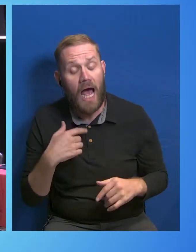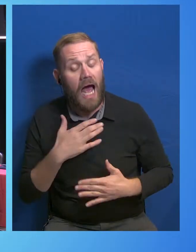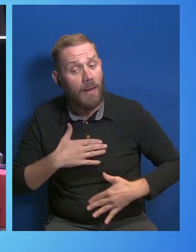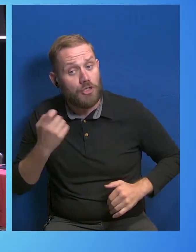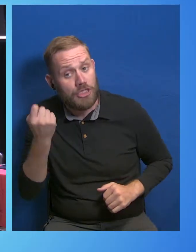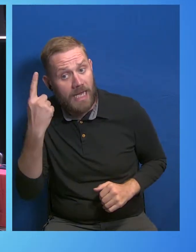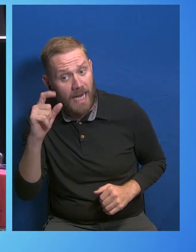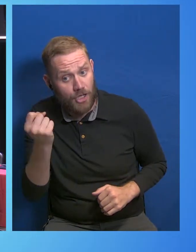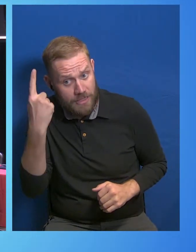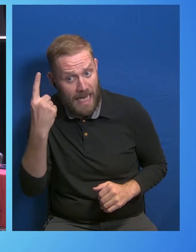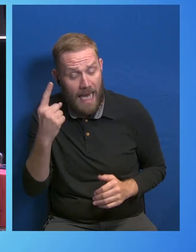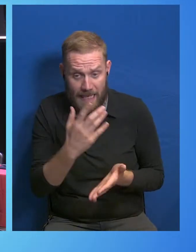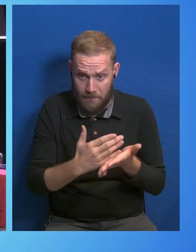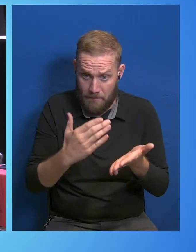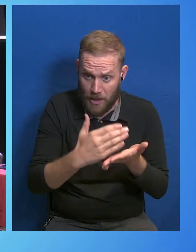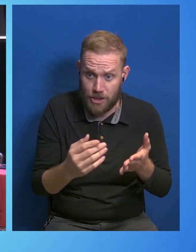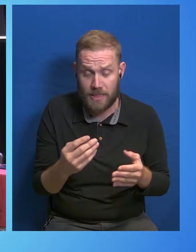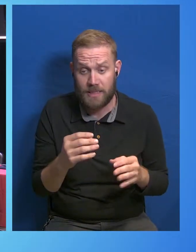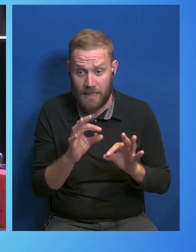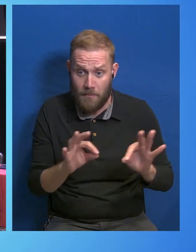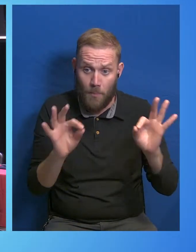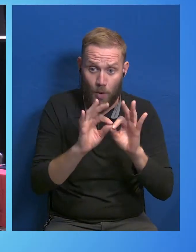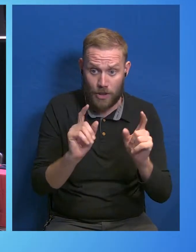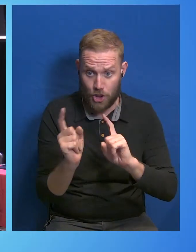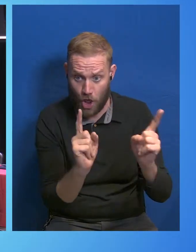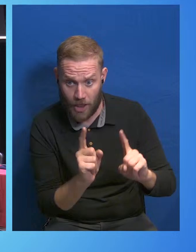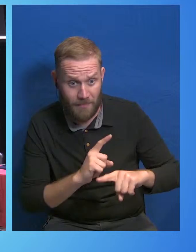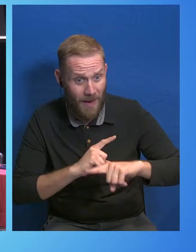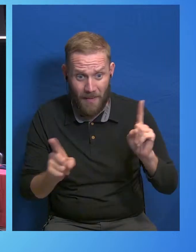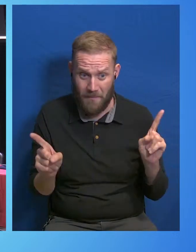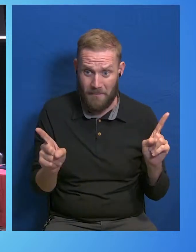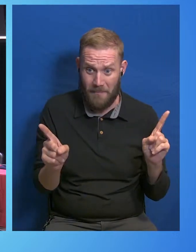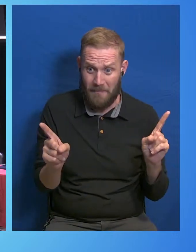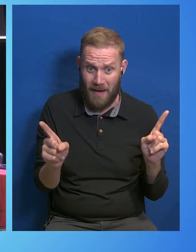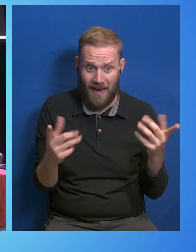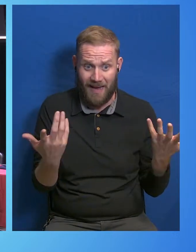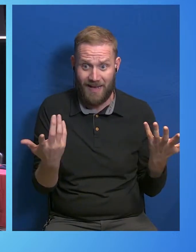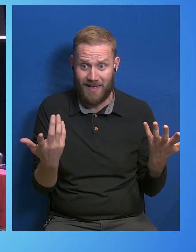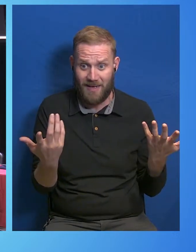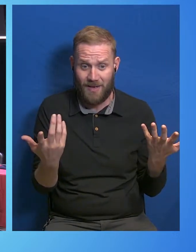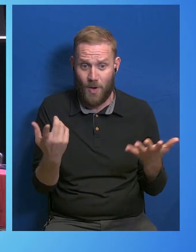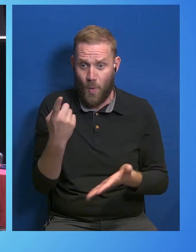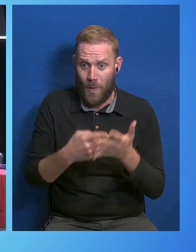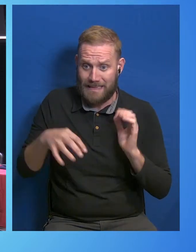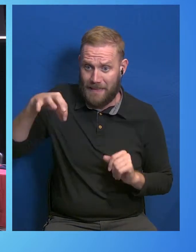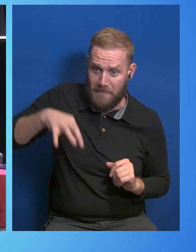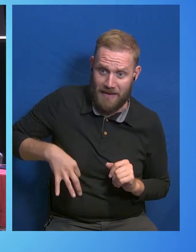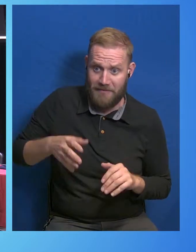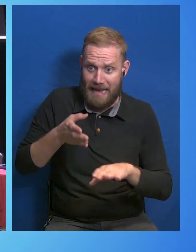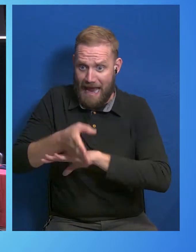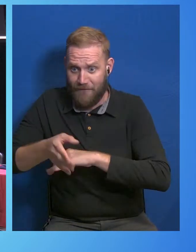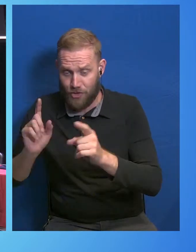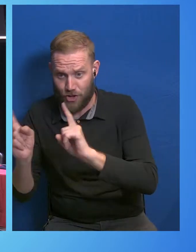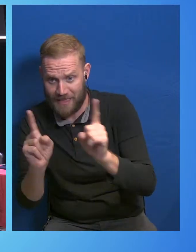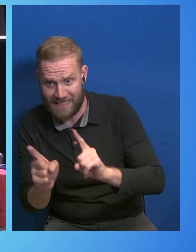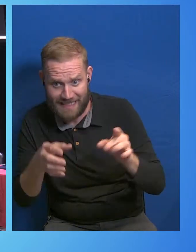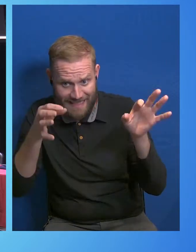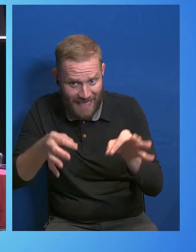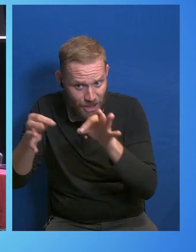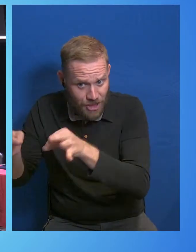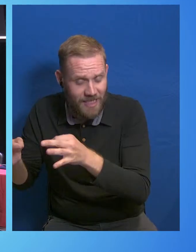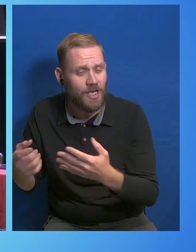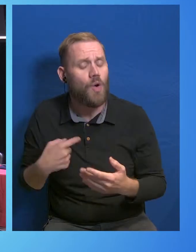what you're doing. I mean, that's very clear. But if we're not going to get any more funding, obviously we need to come back with some information